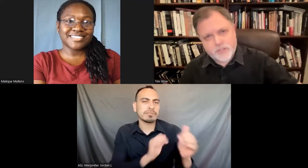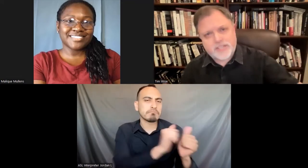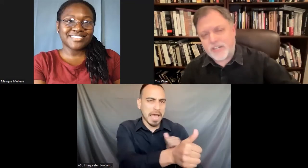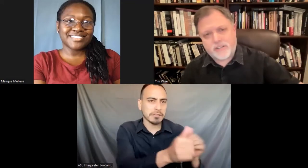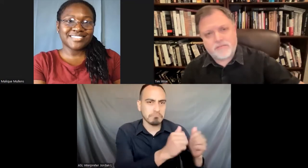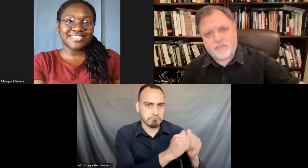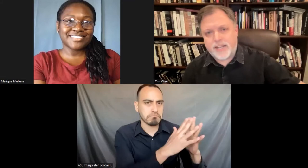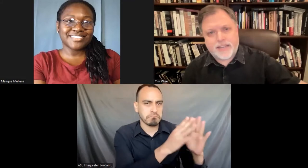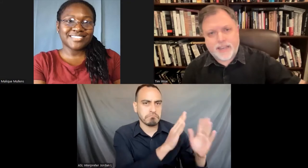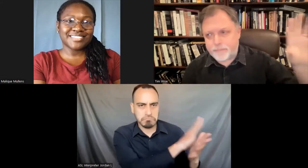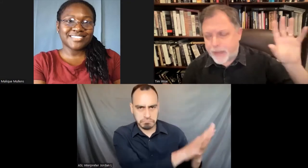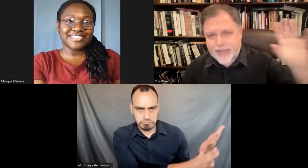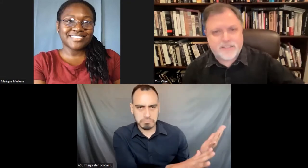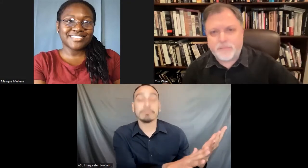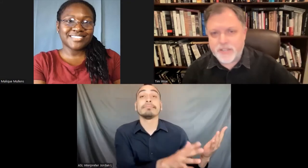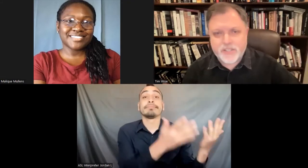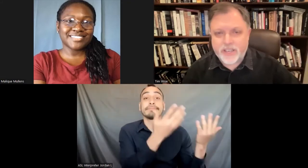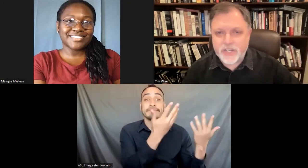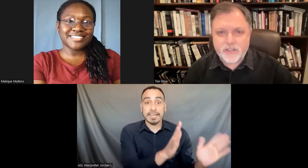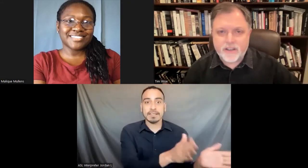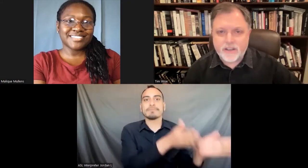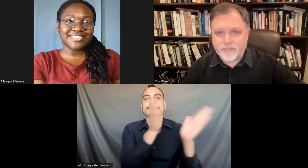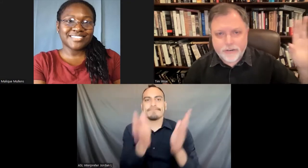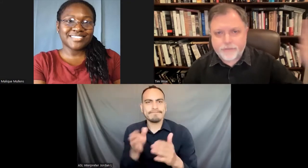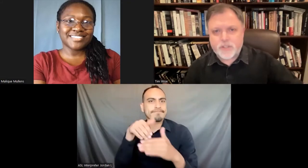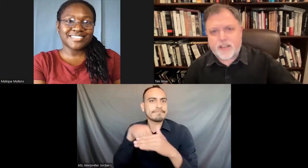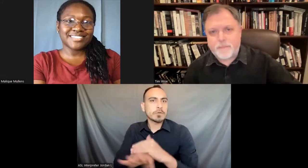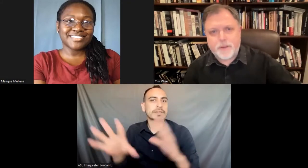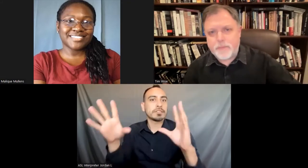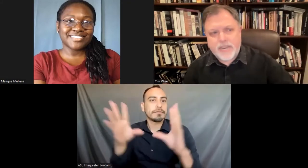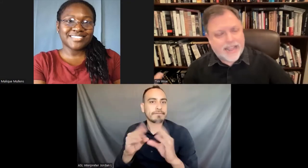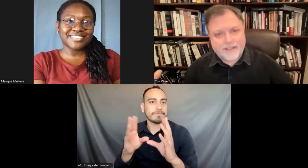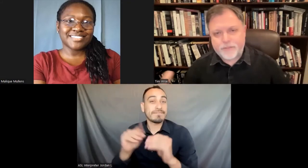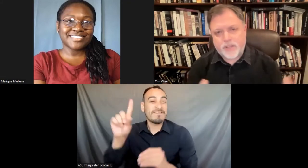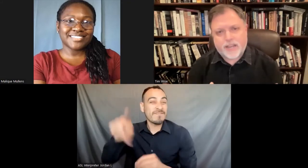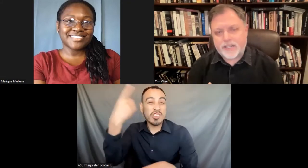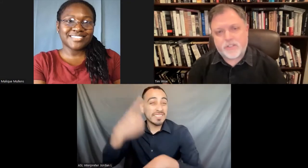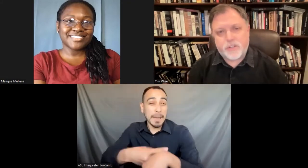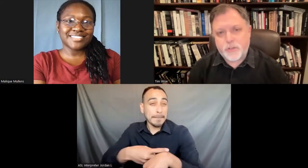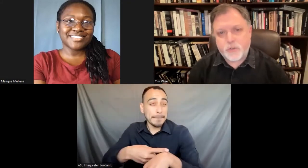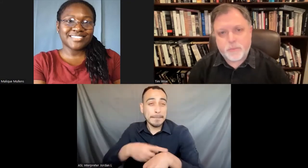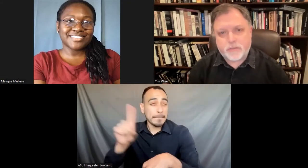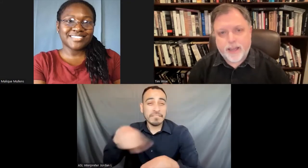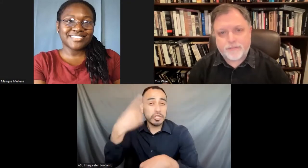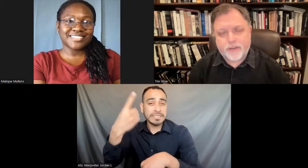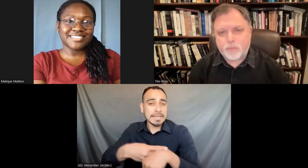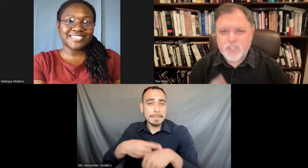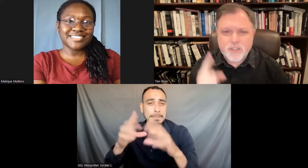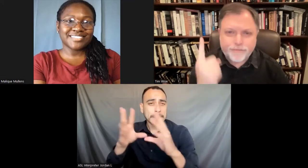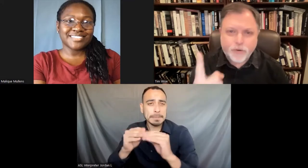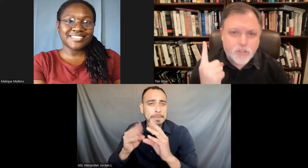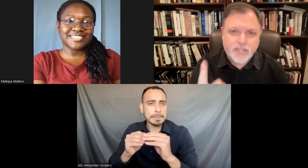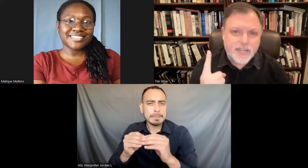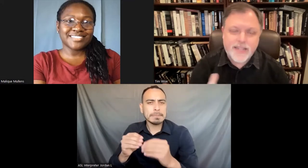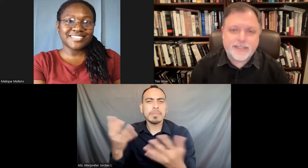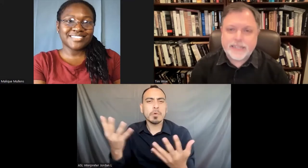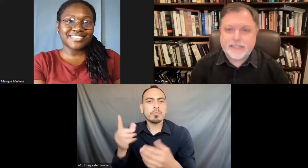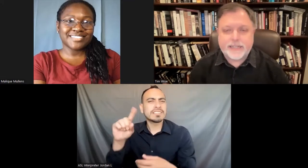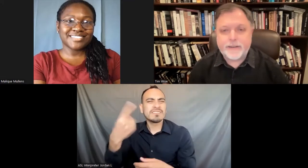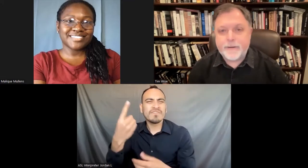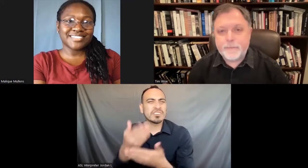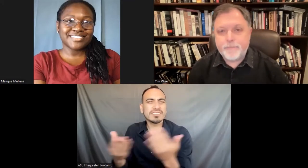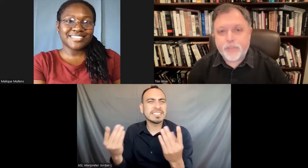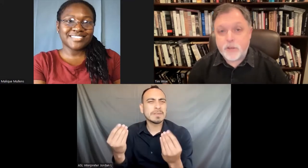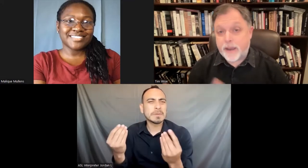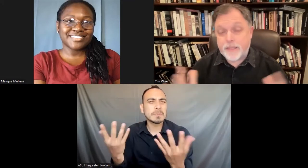their first session, right, they got to pass some legislation, very first time they're meeting after the Constitution's been ratified, what's the first thing that they